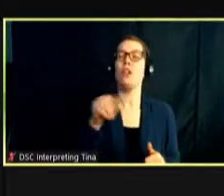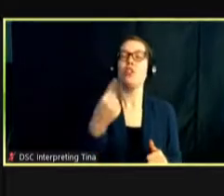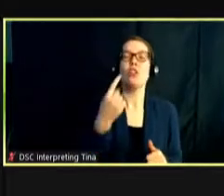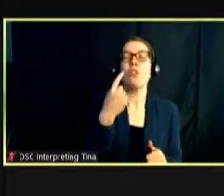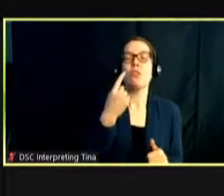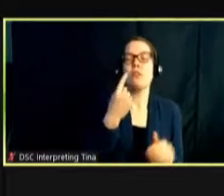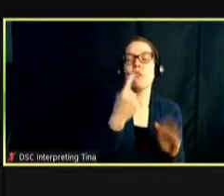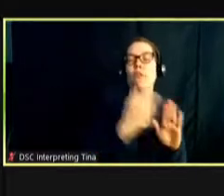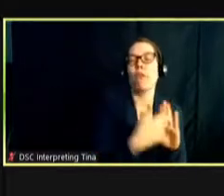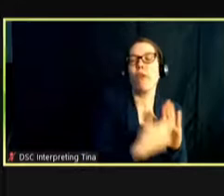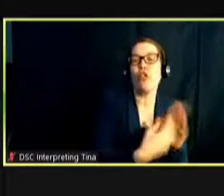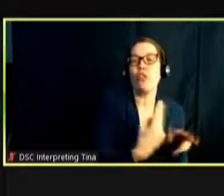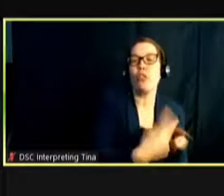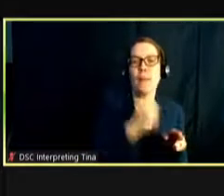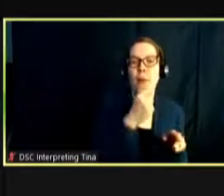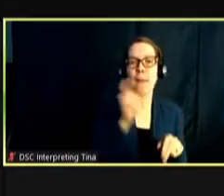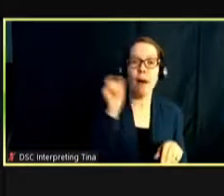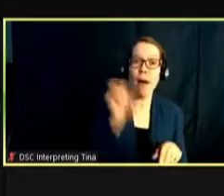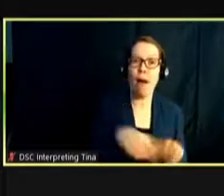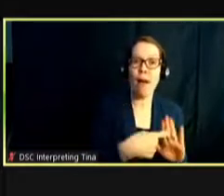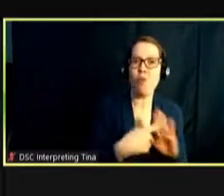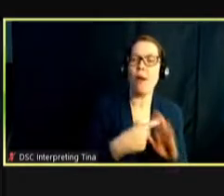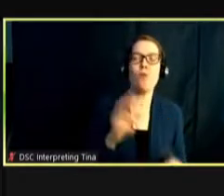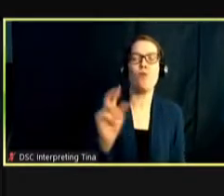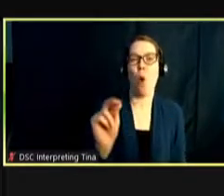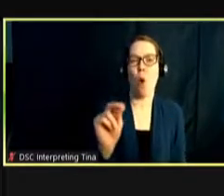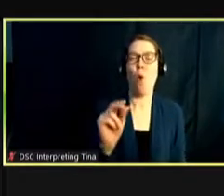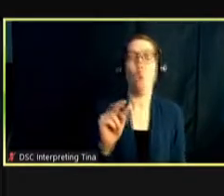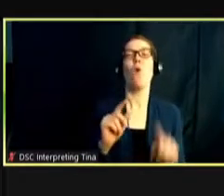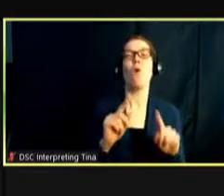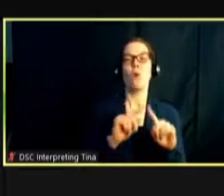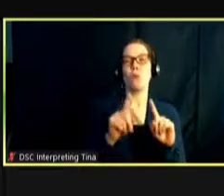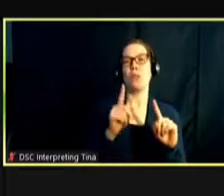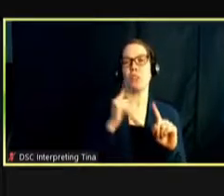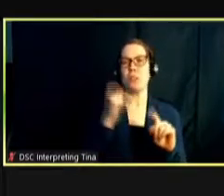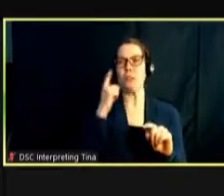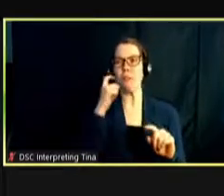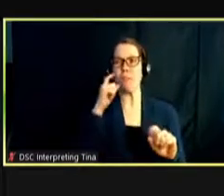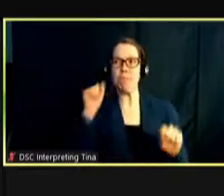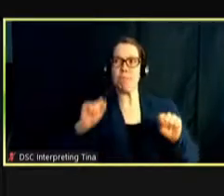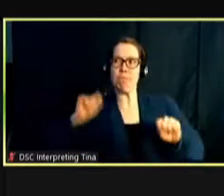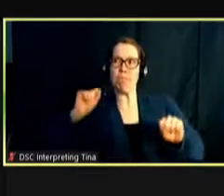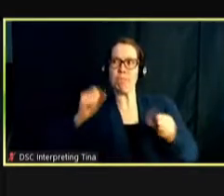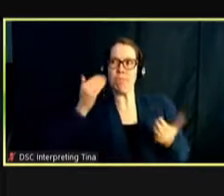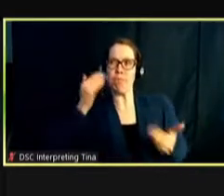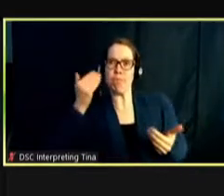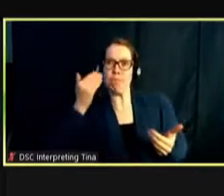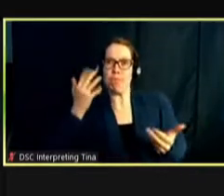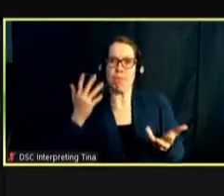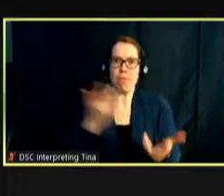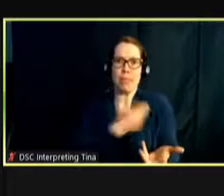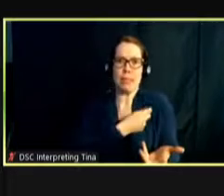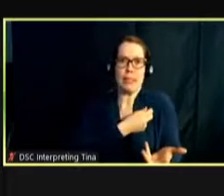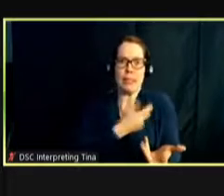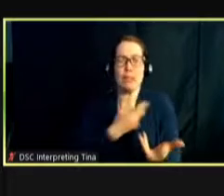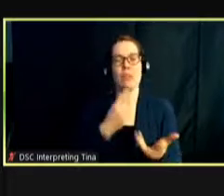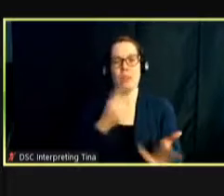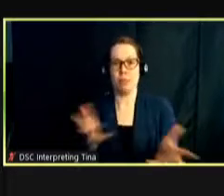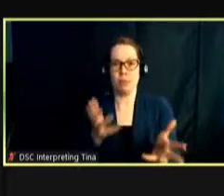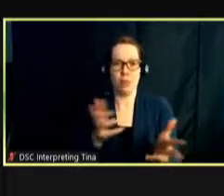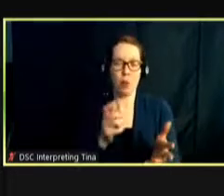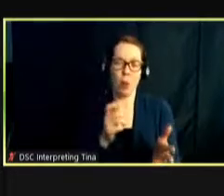you're locked into that, and vice versa. Just because right now, you know, you're maybe a little skeptical of the vaccine, which again, I would urge you not